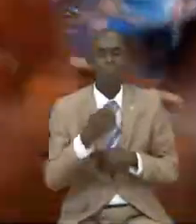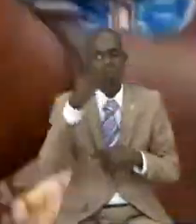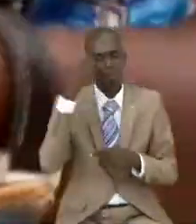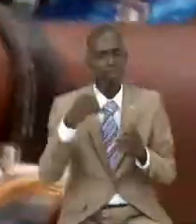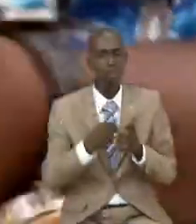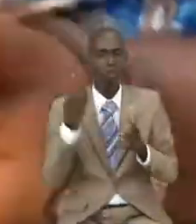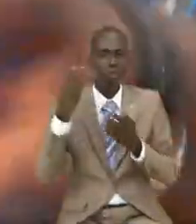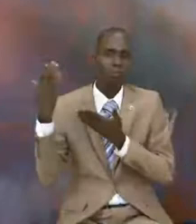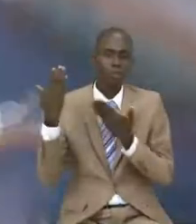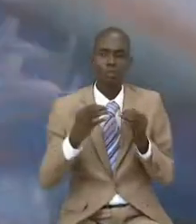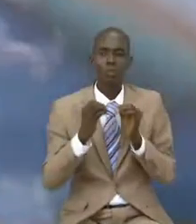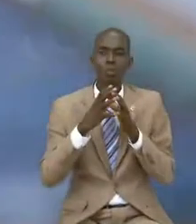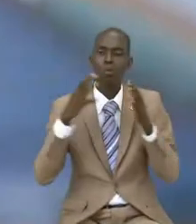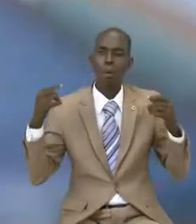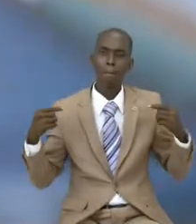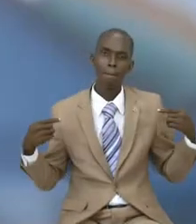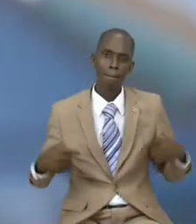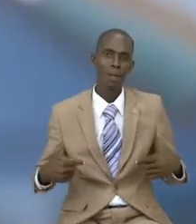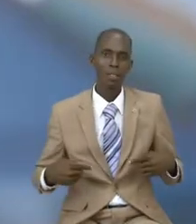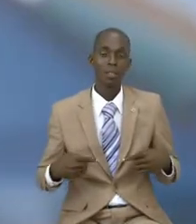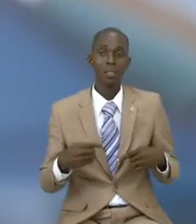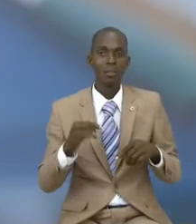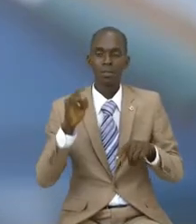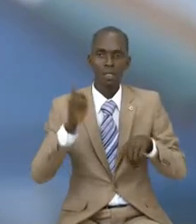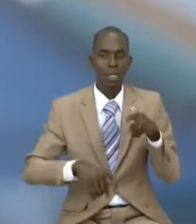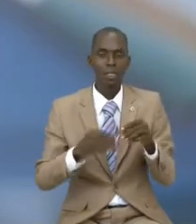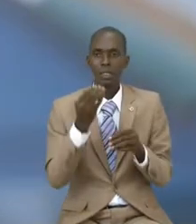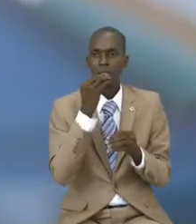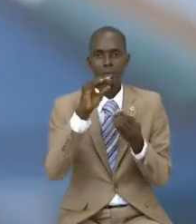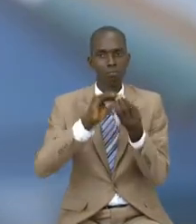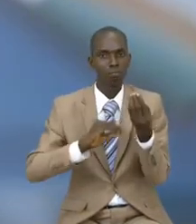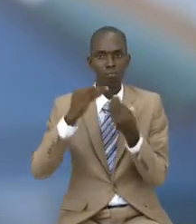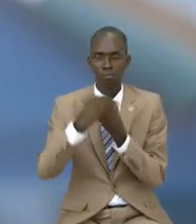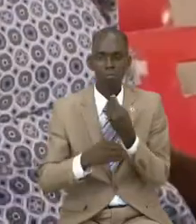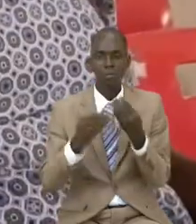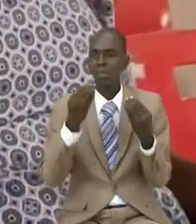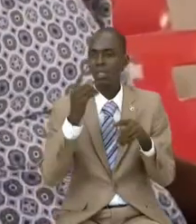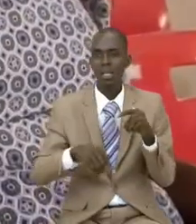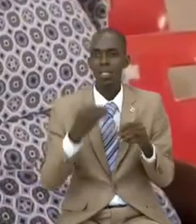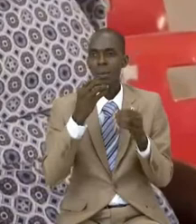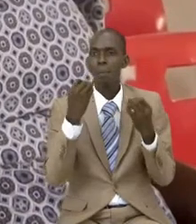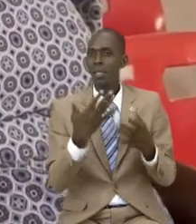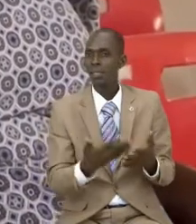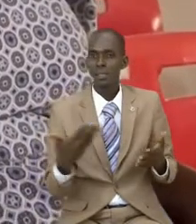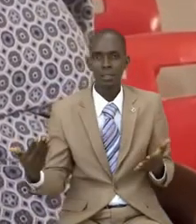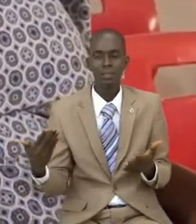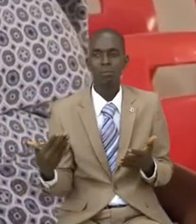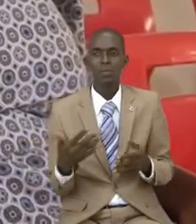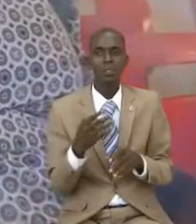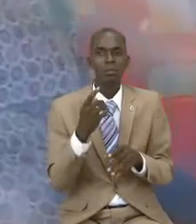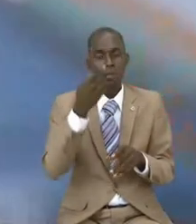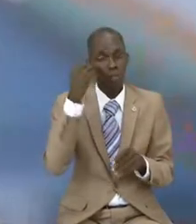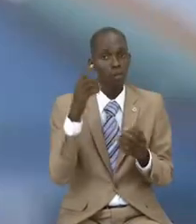was. I couldn't eat banana. I couldn't eat a whole lot of things. I just thought there would be no cure because the doctor